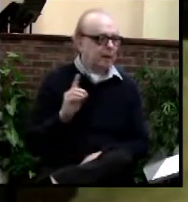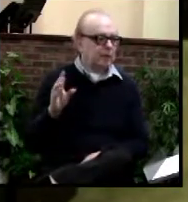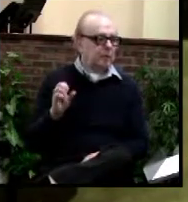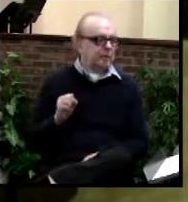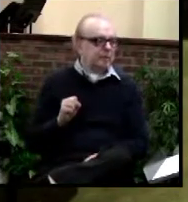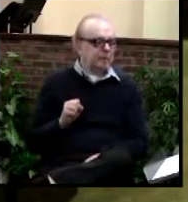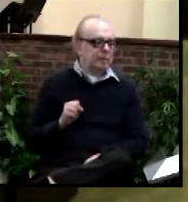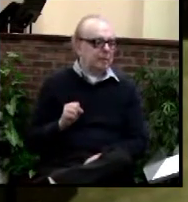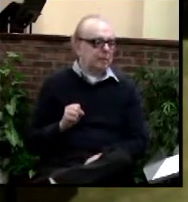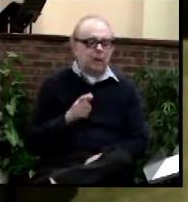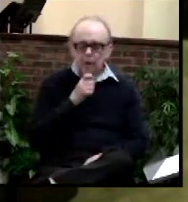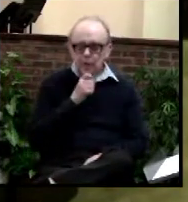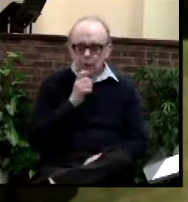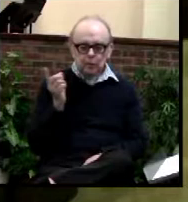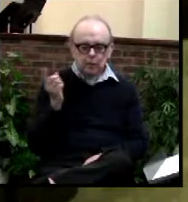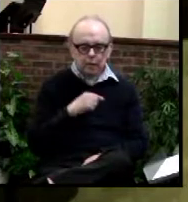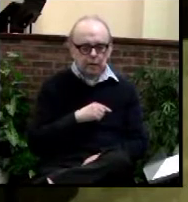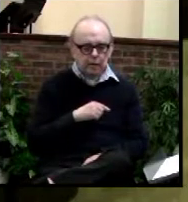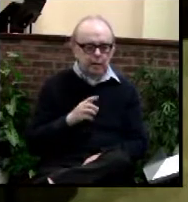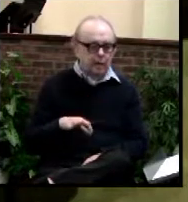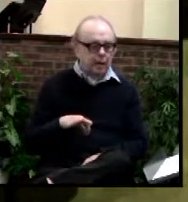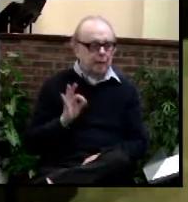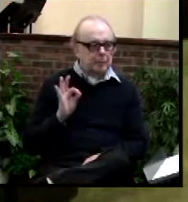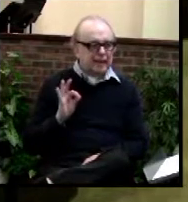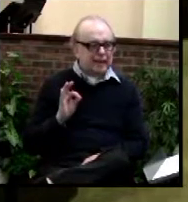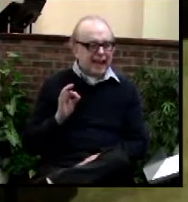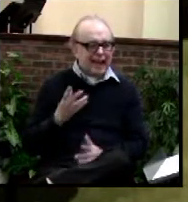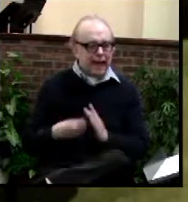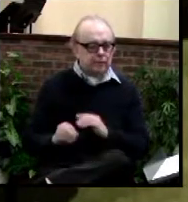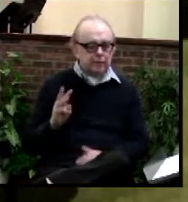Who's going to come by and take out the weeds?